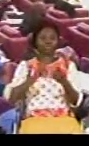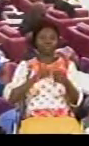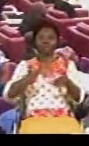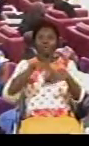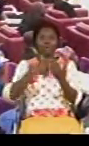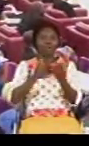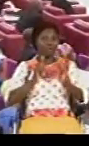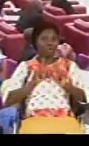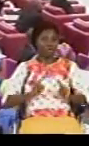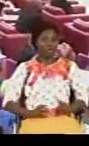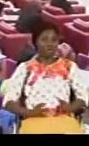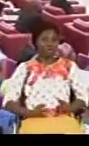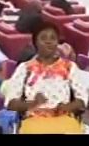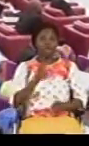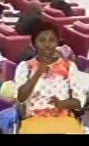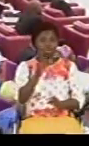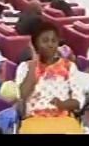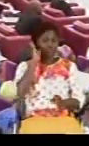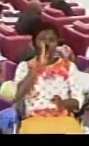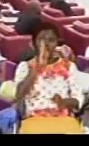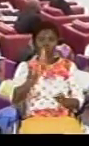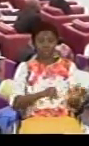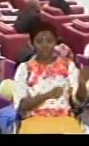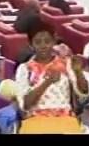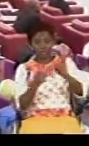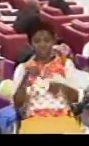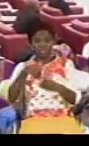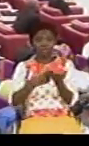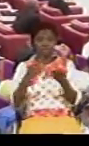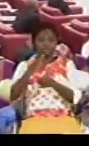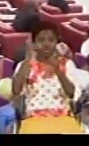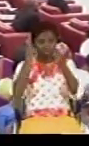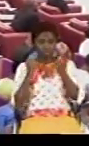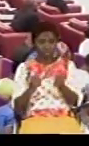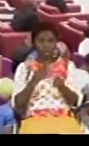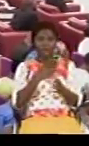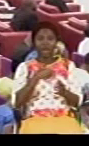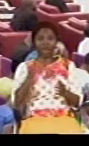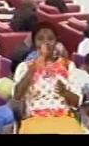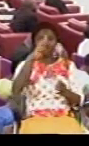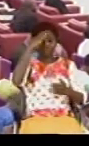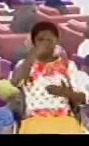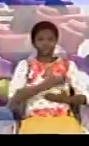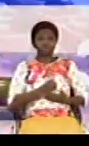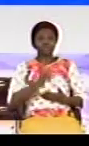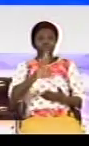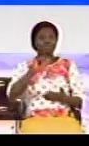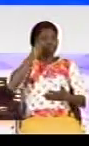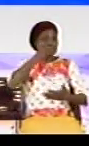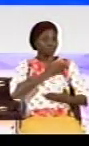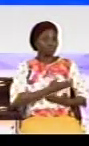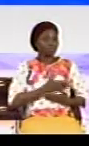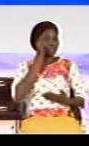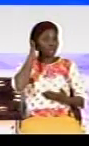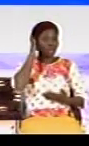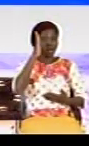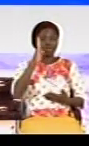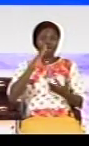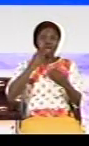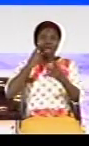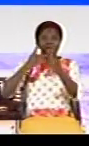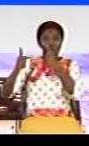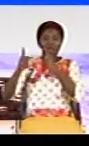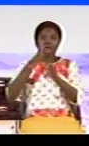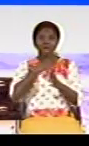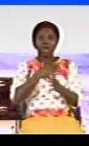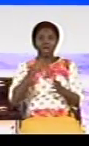Ghost. And your sons and your daughters shall prophesy. And your old men shall dream dreams. And your young